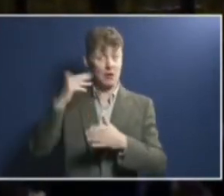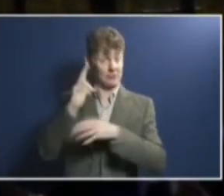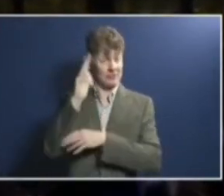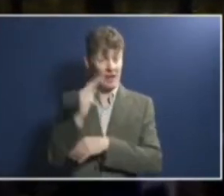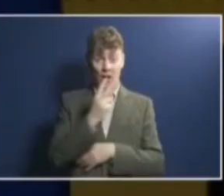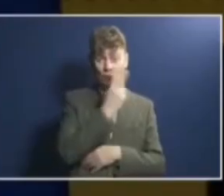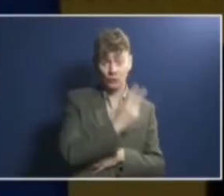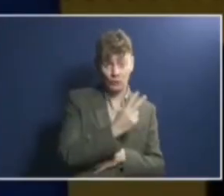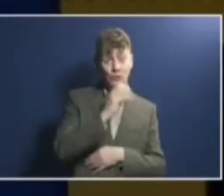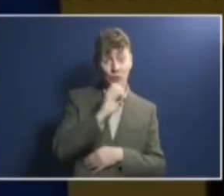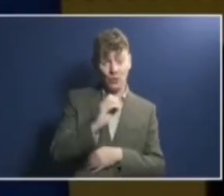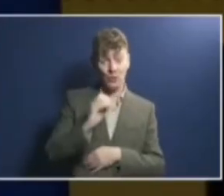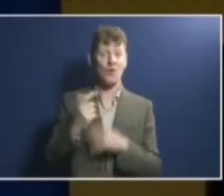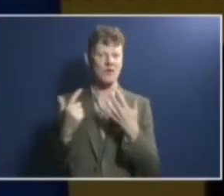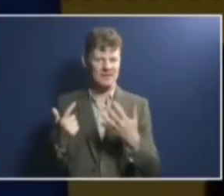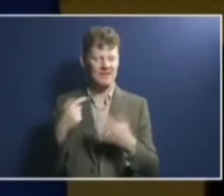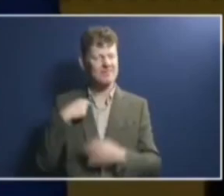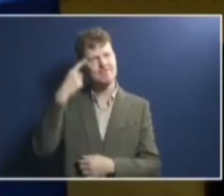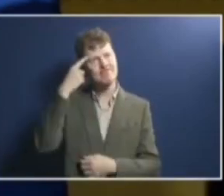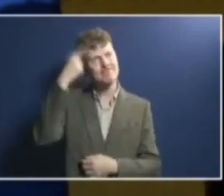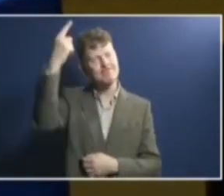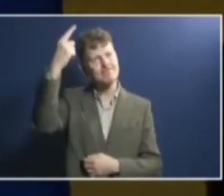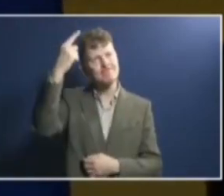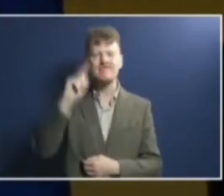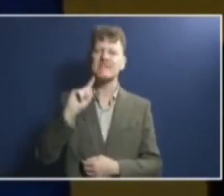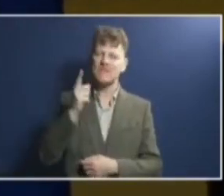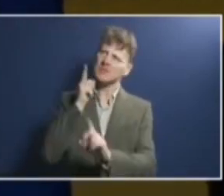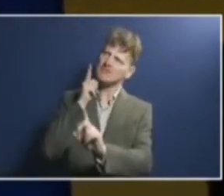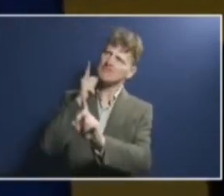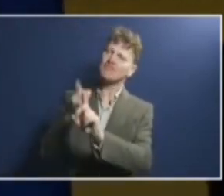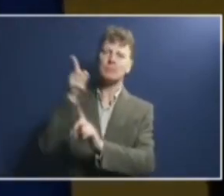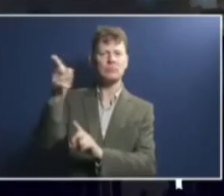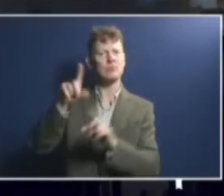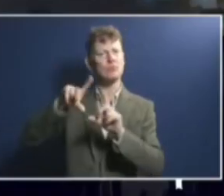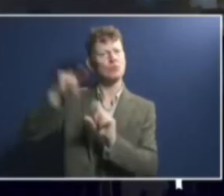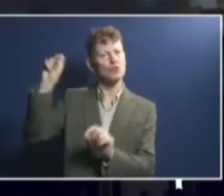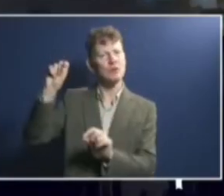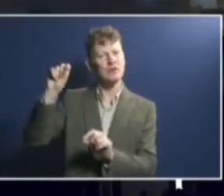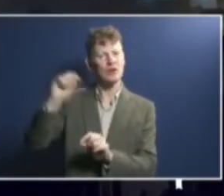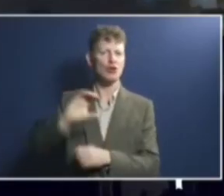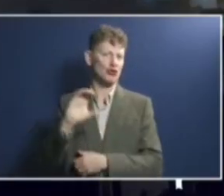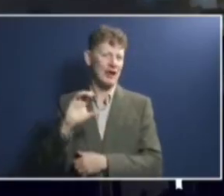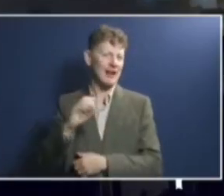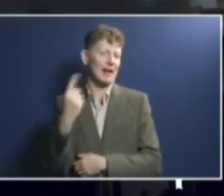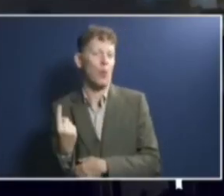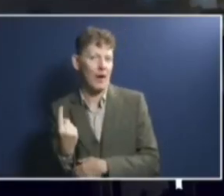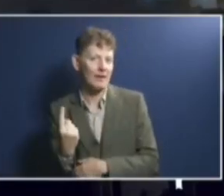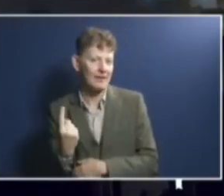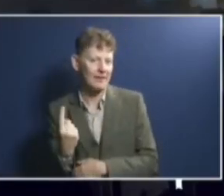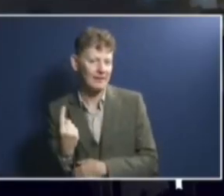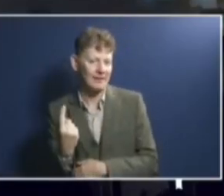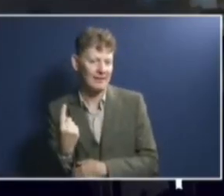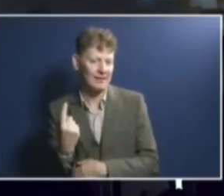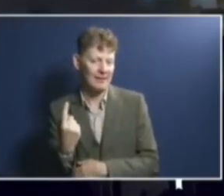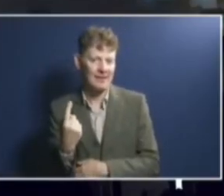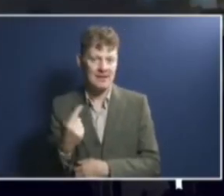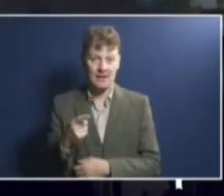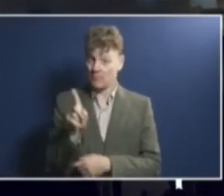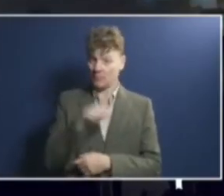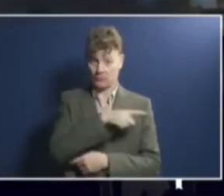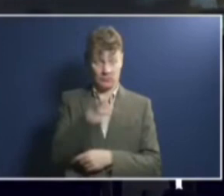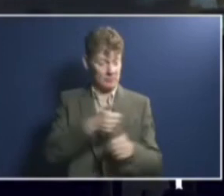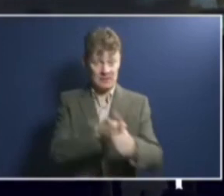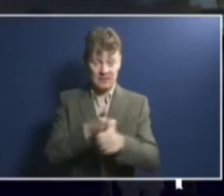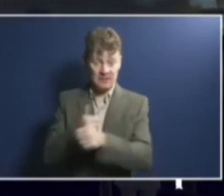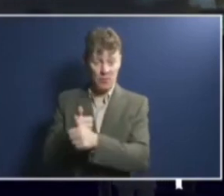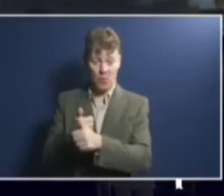2007, conceiving the first ever mission to Moon, the exploration mission Chandrayaan 1. With all your support, there were 10